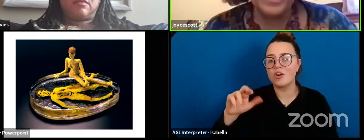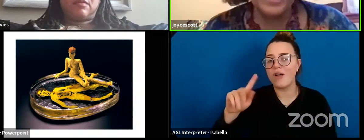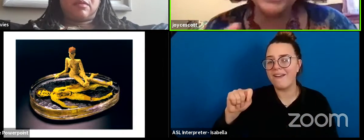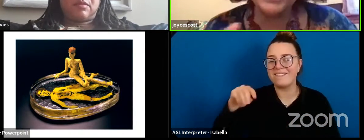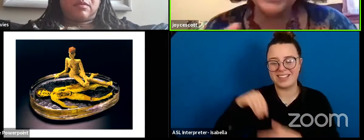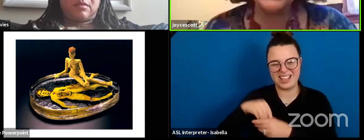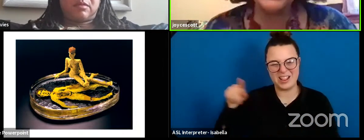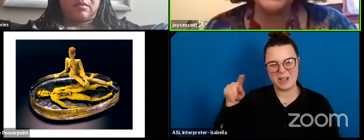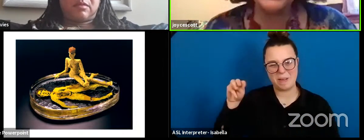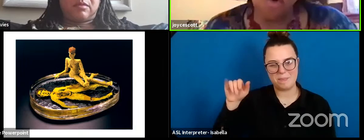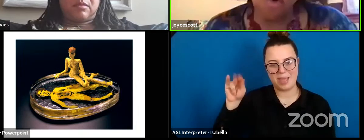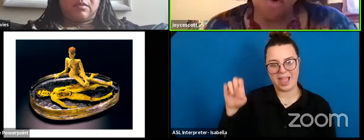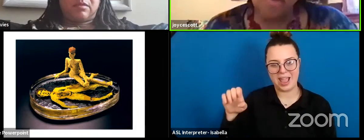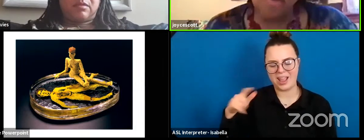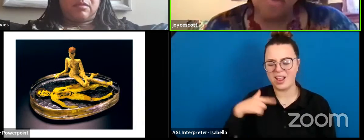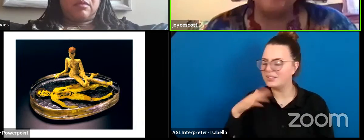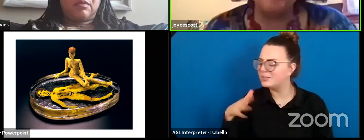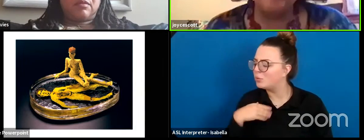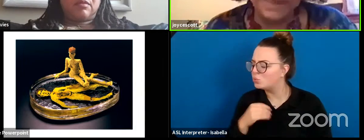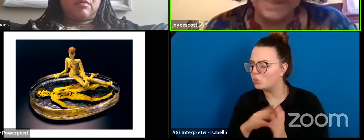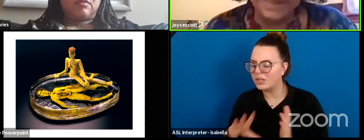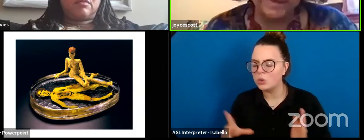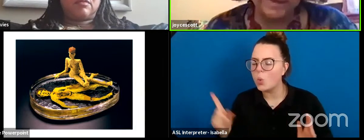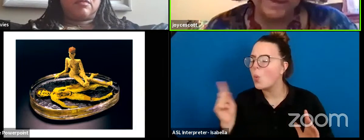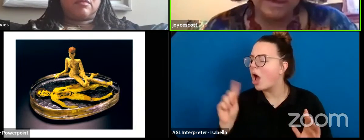students, where can I get